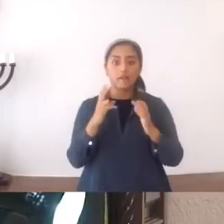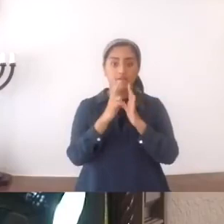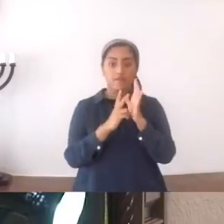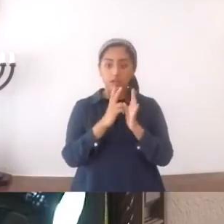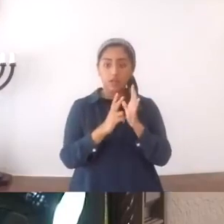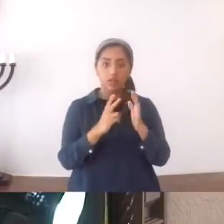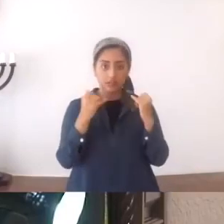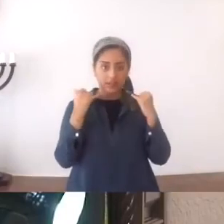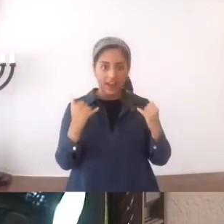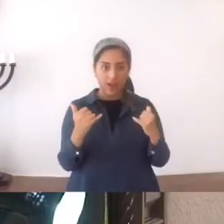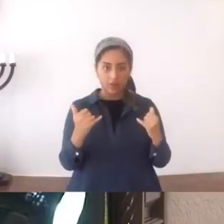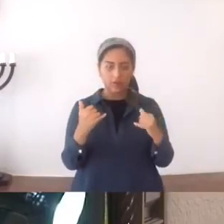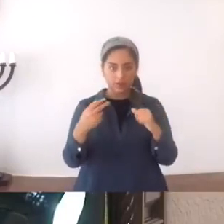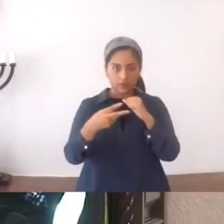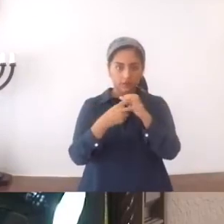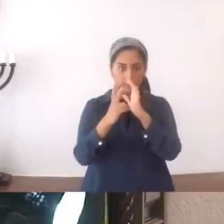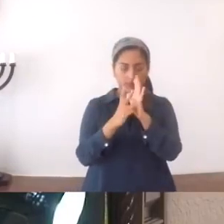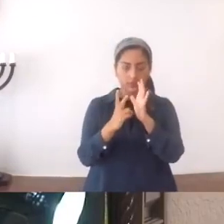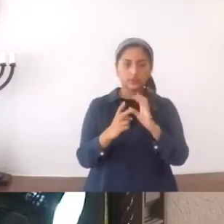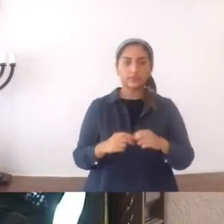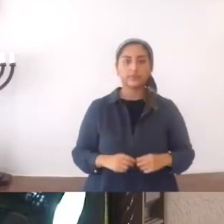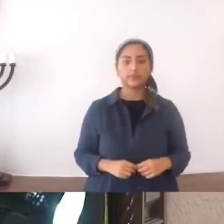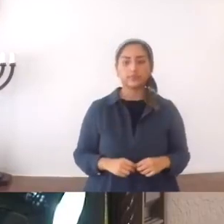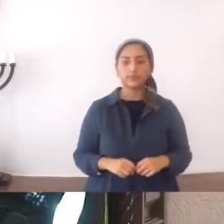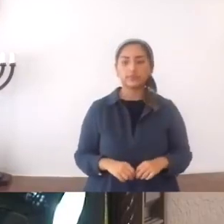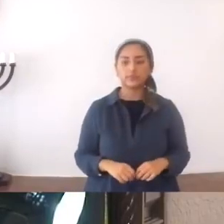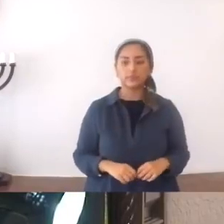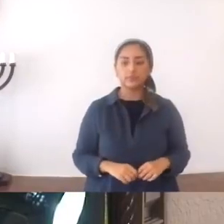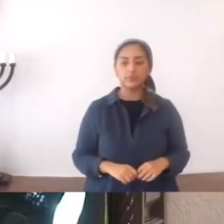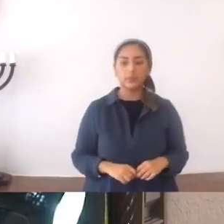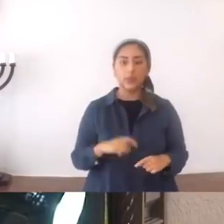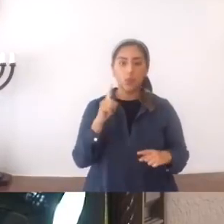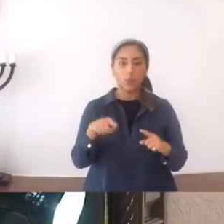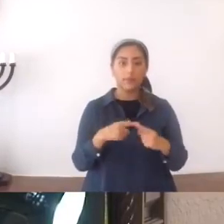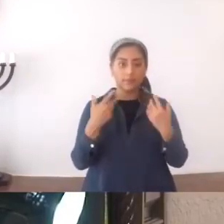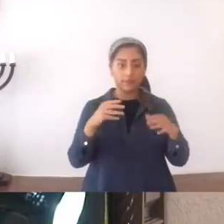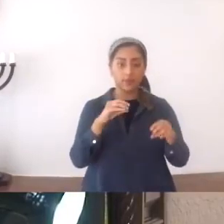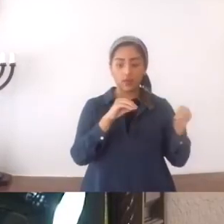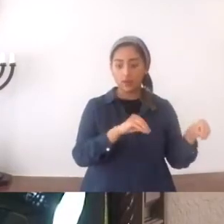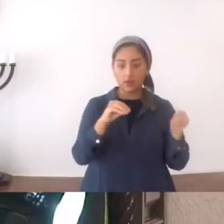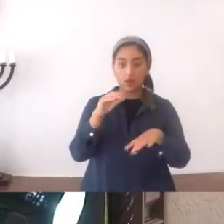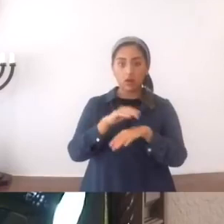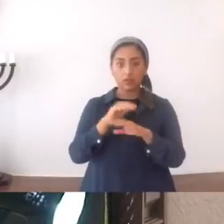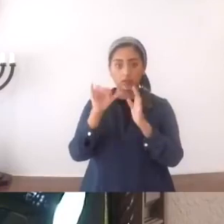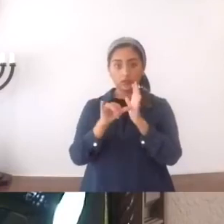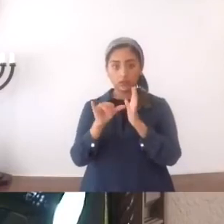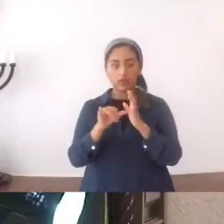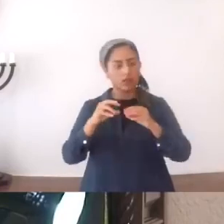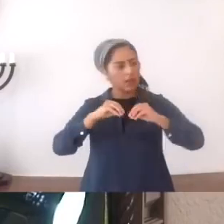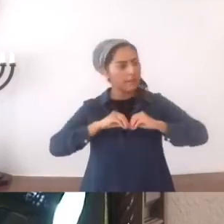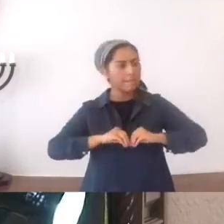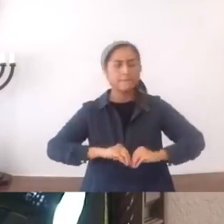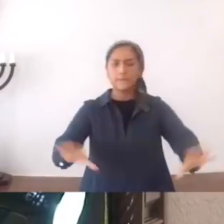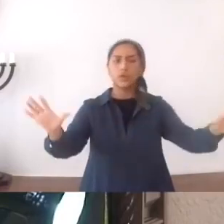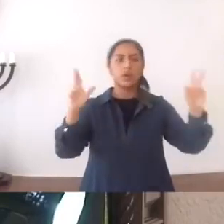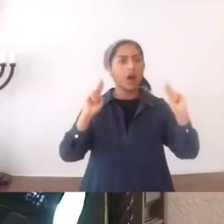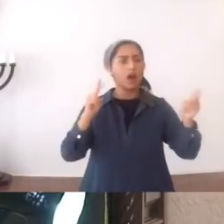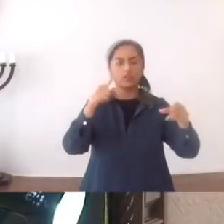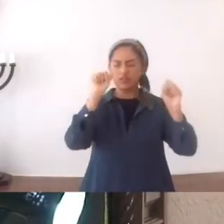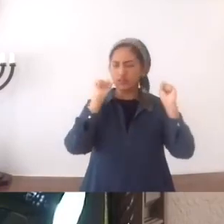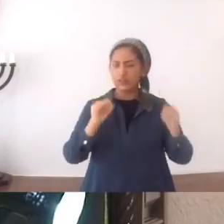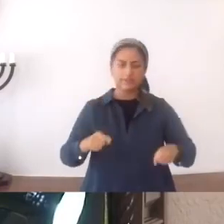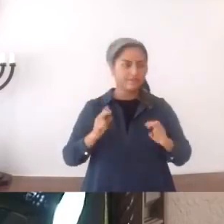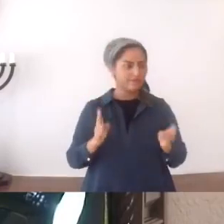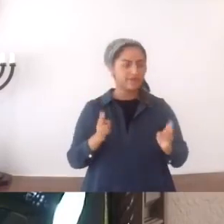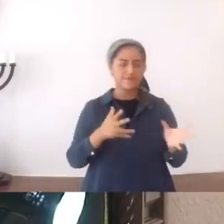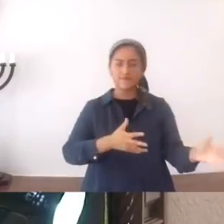up. Ahora, este video que se está filmando, Now this video that is being filmed, una vez que esté en YouTube, once this is in YouTube,